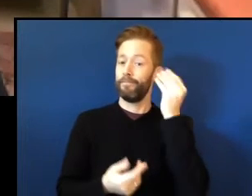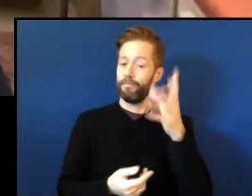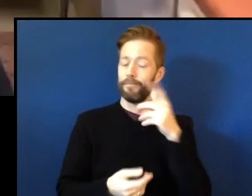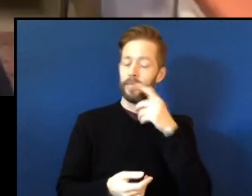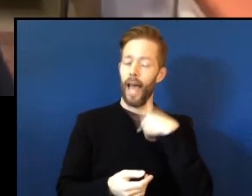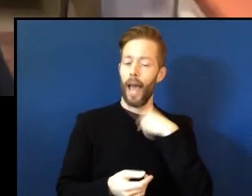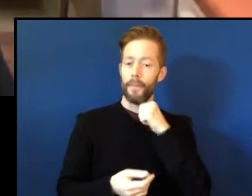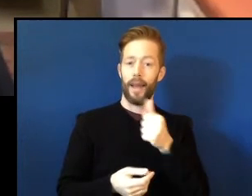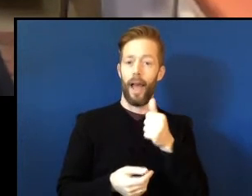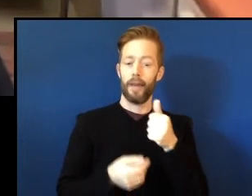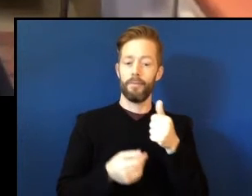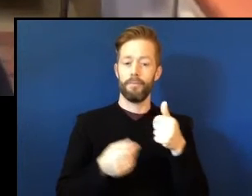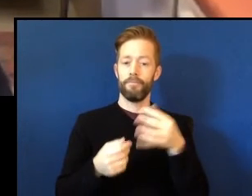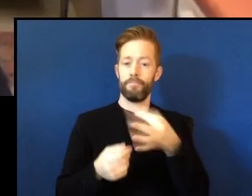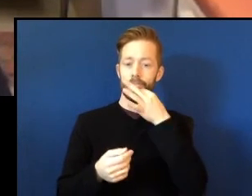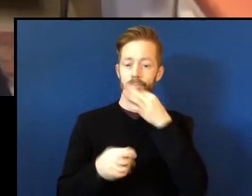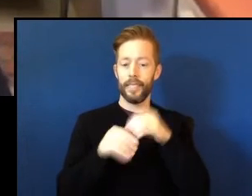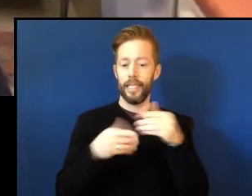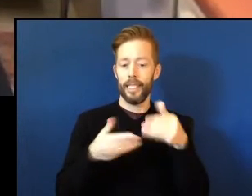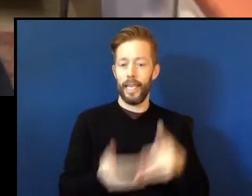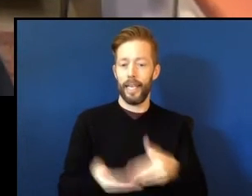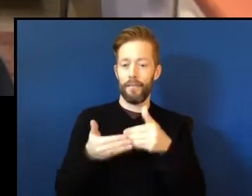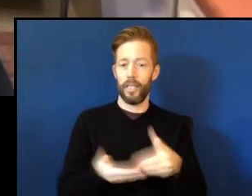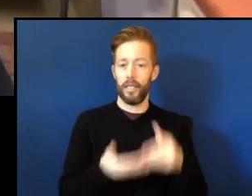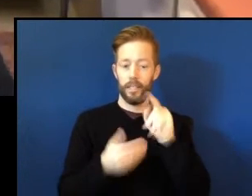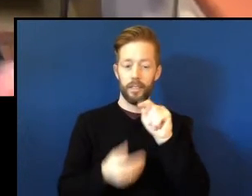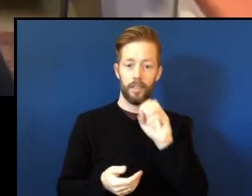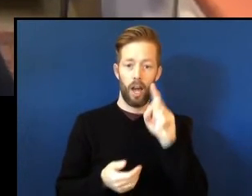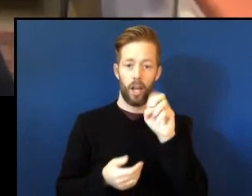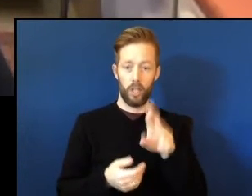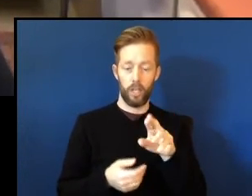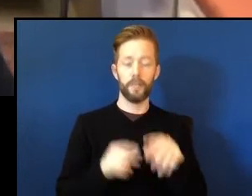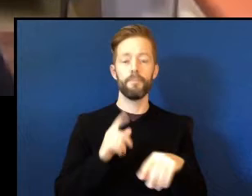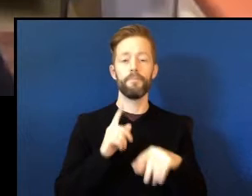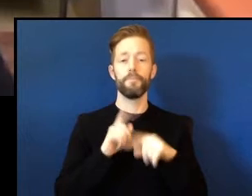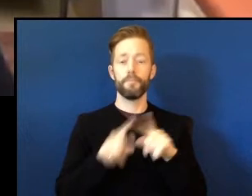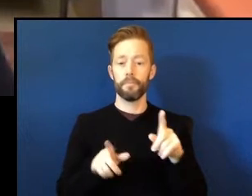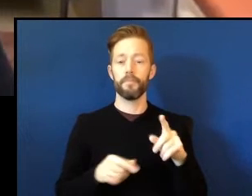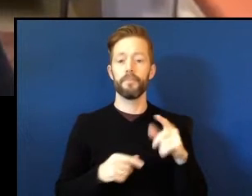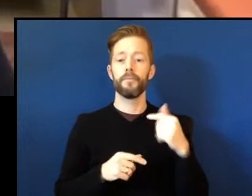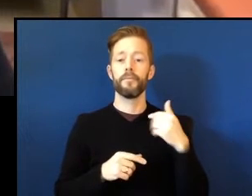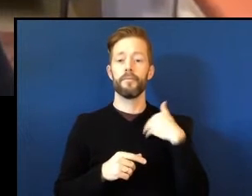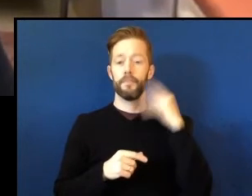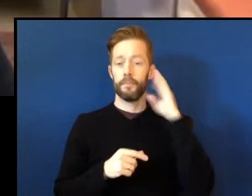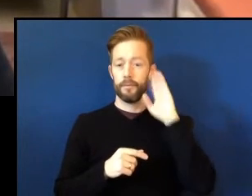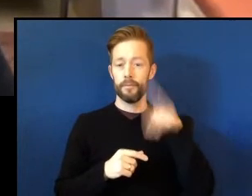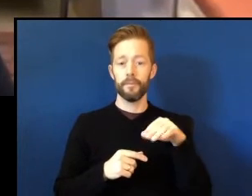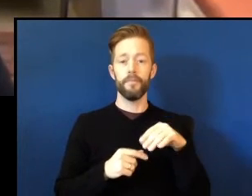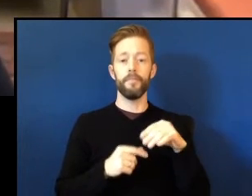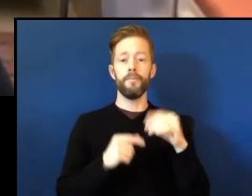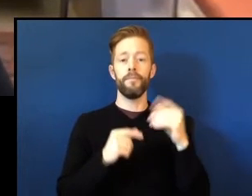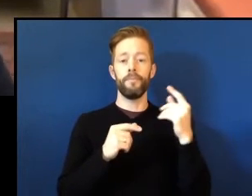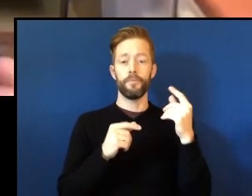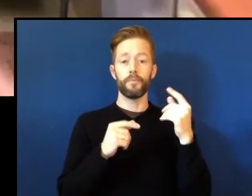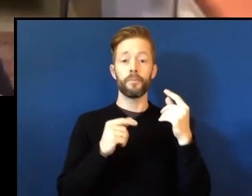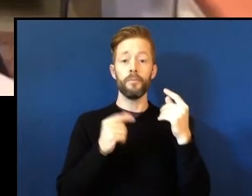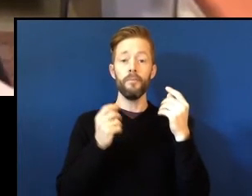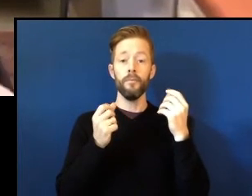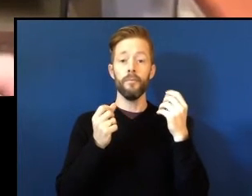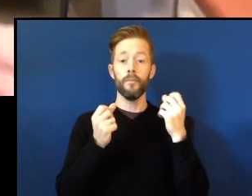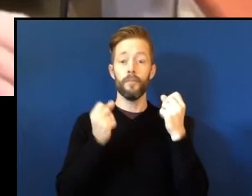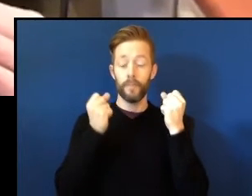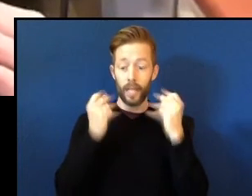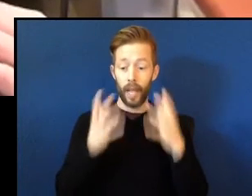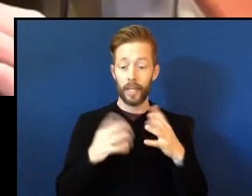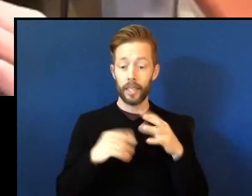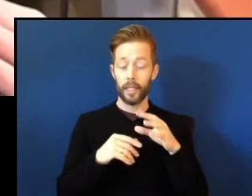that age group is that so many foundations for later STEM thinking and learning and doing are being laid